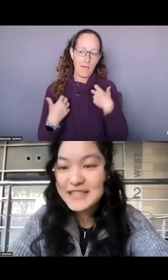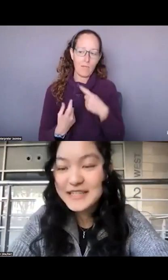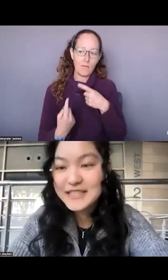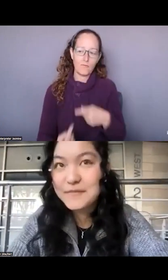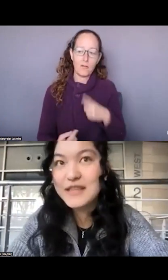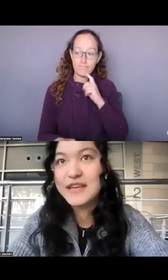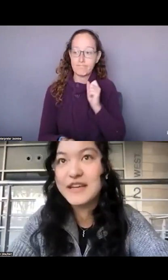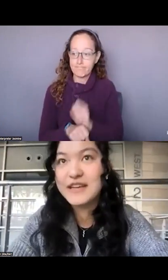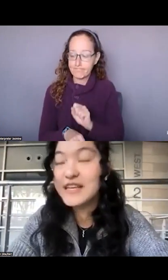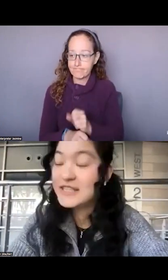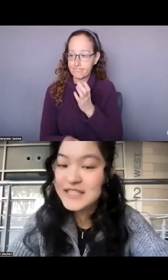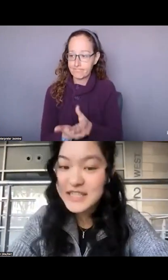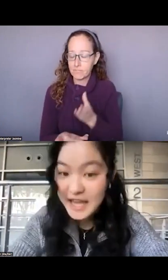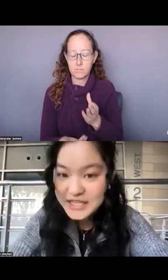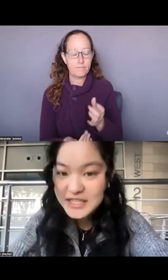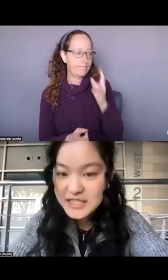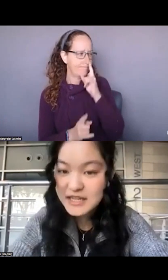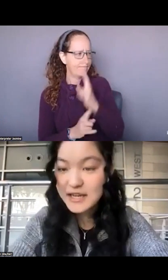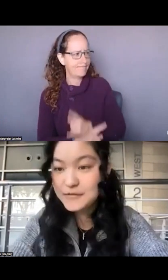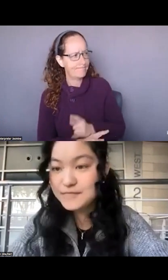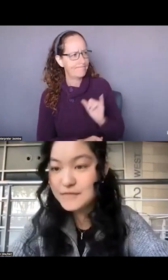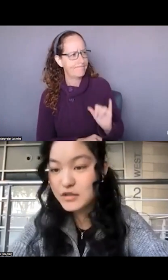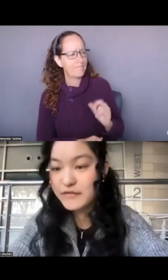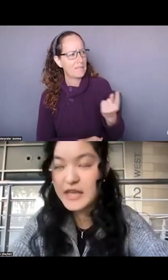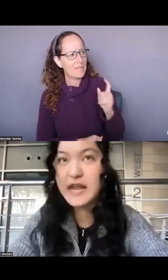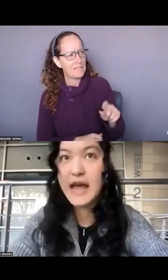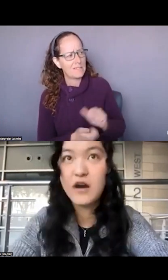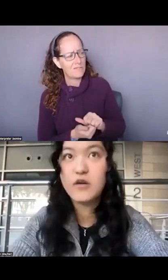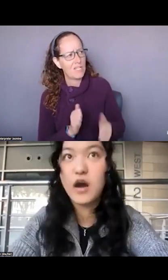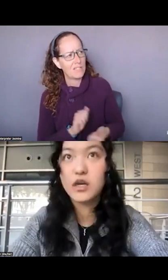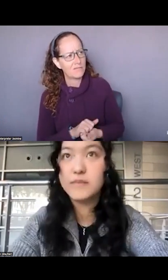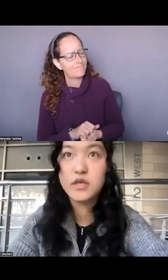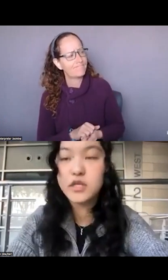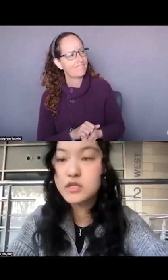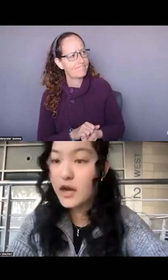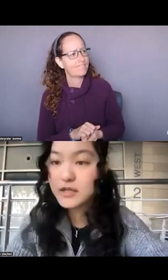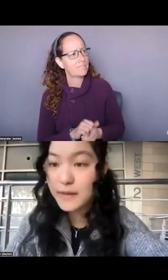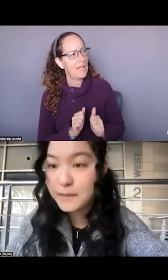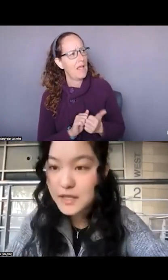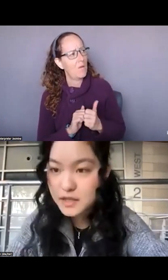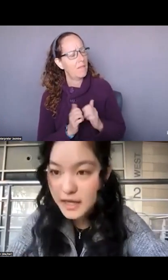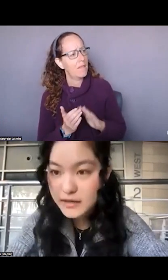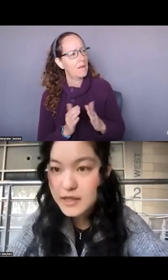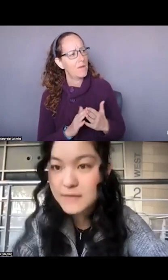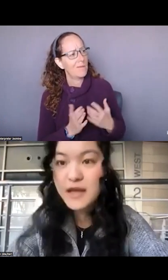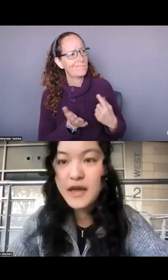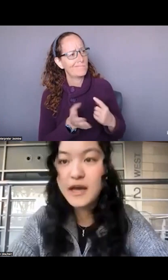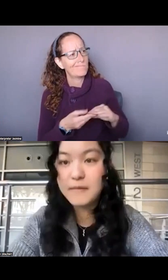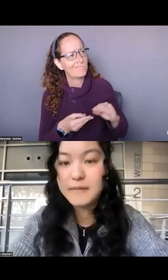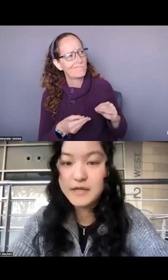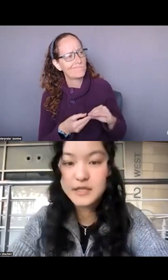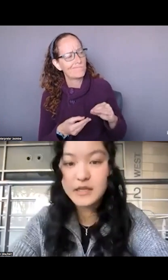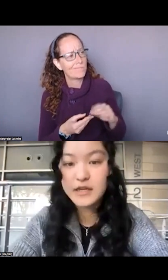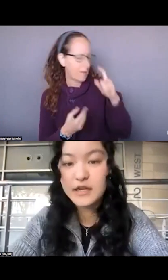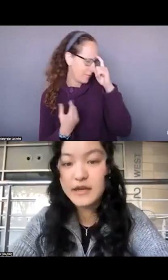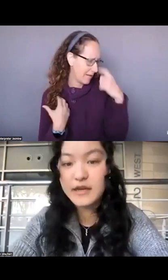me realize that something needed to change, sort of in how our community talked about mental health.